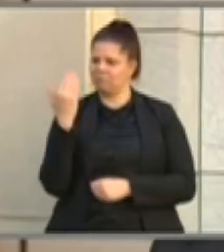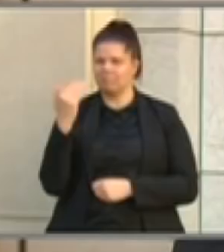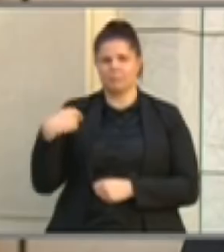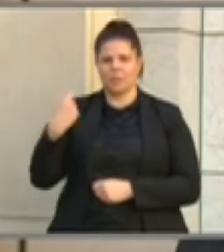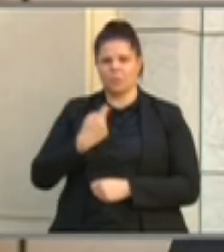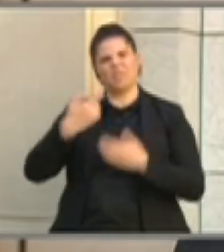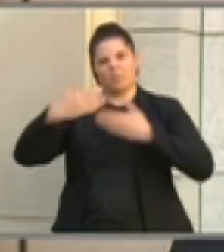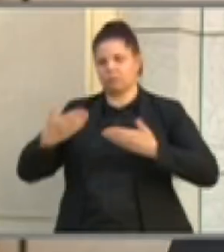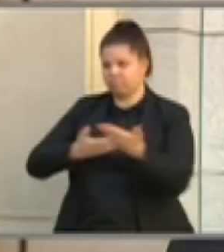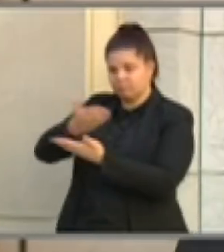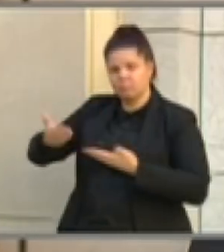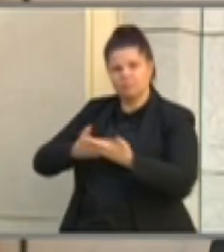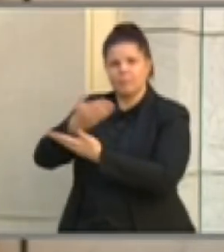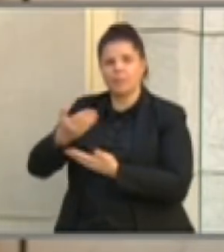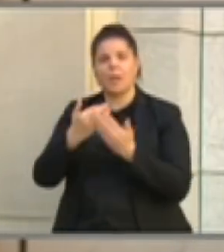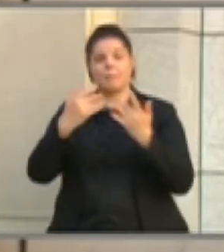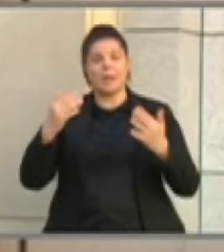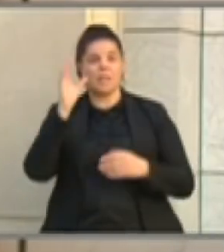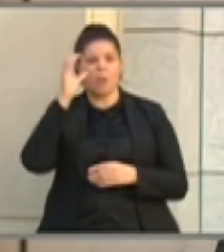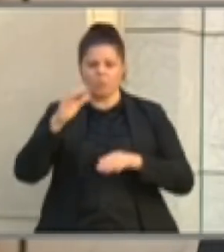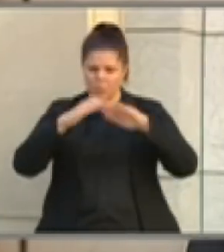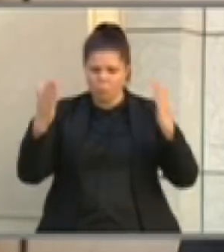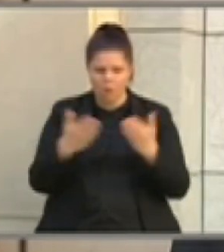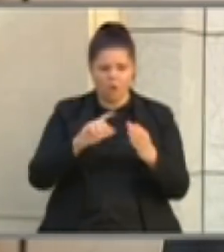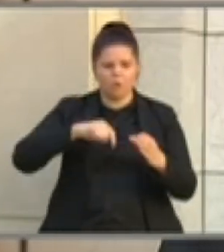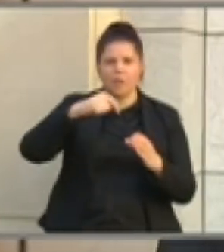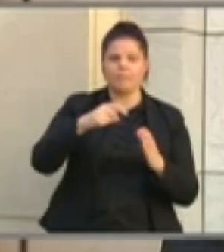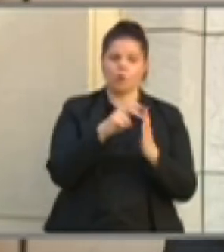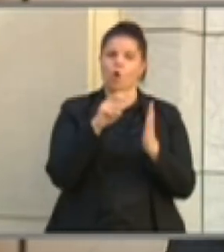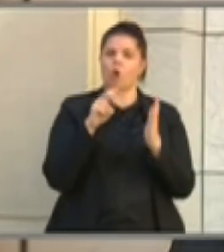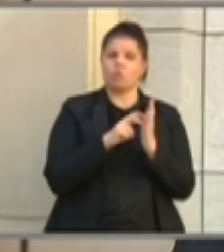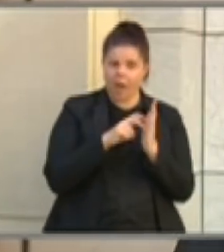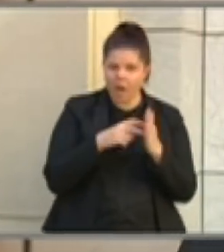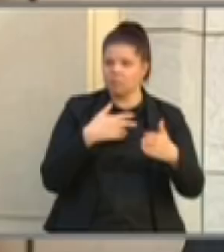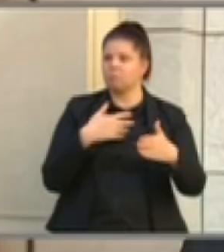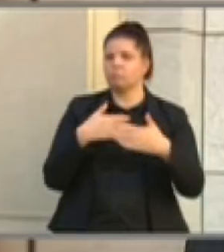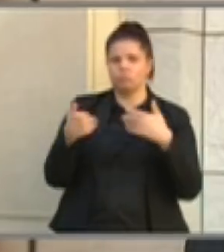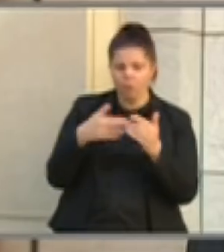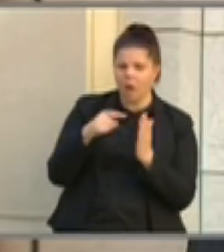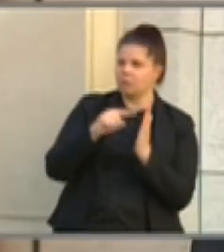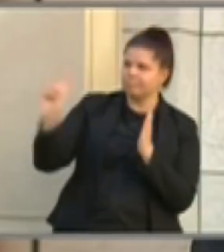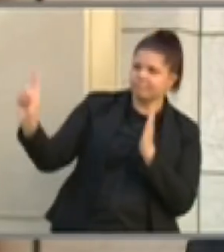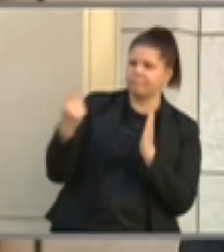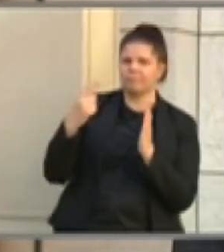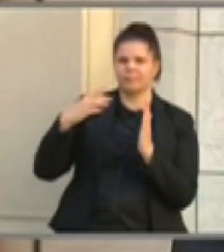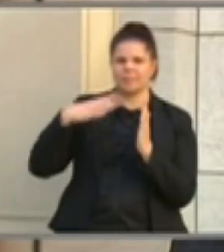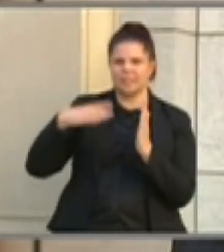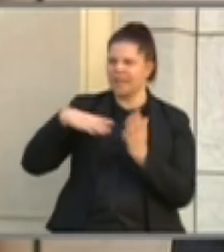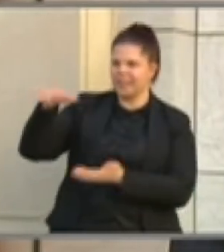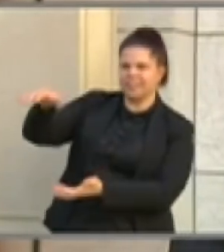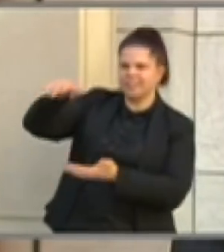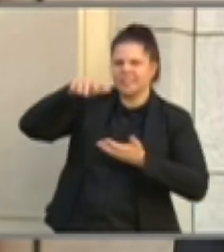over the world have contractual arrangements in place for medical supplies, and we would expect those to be honoured and not